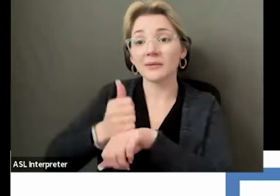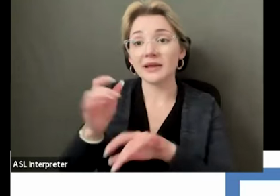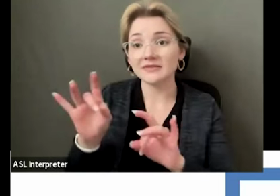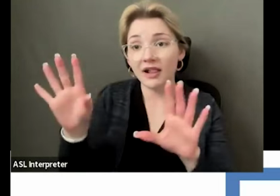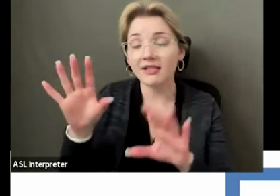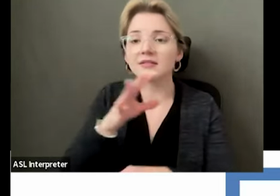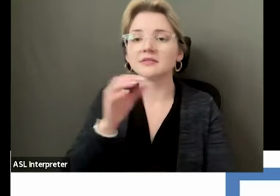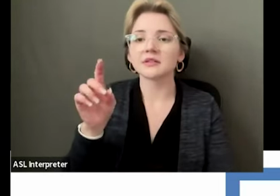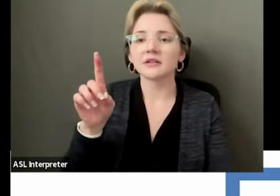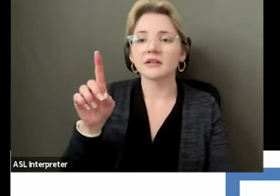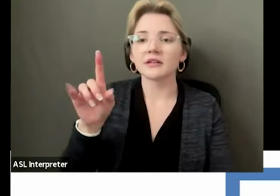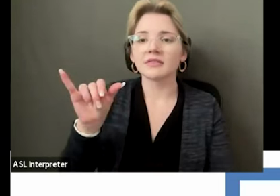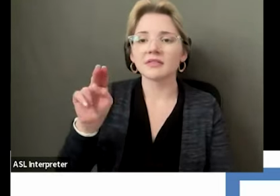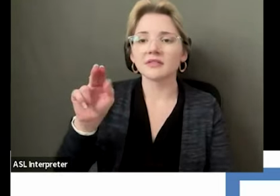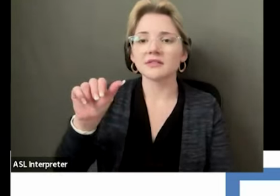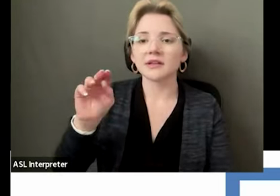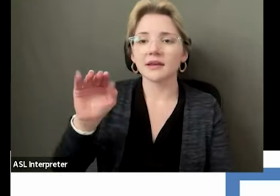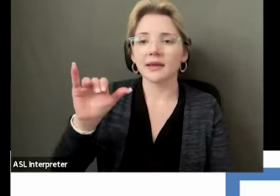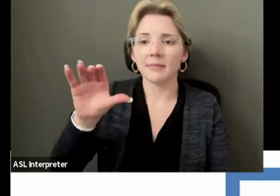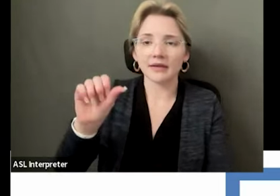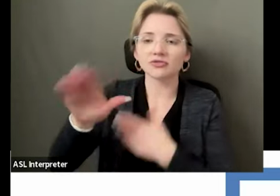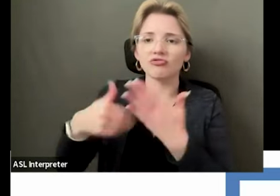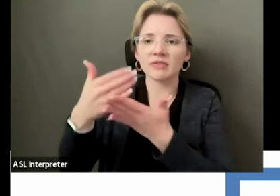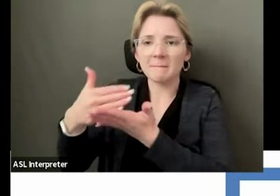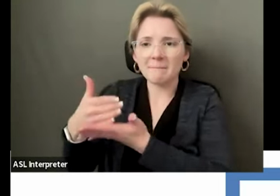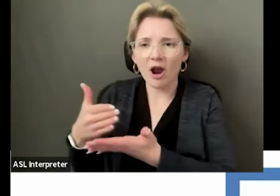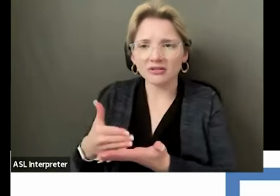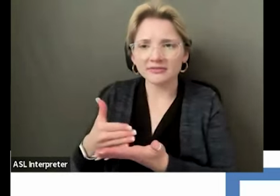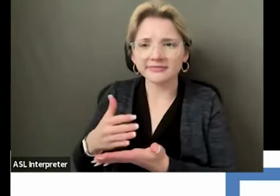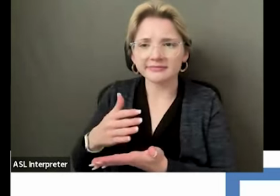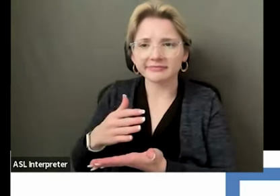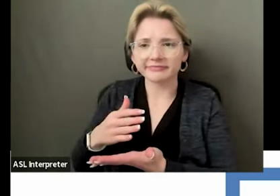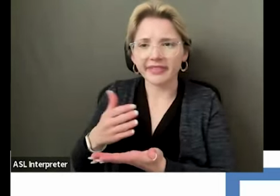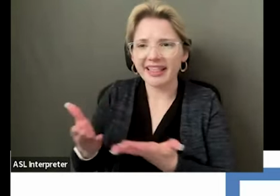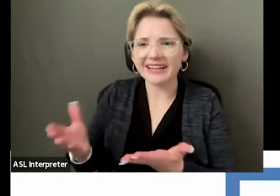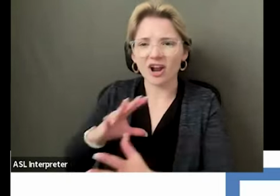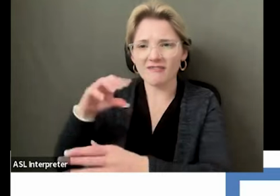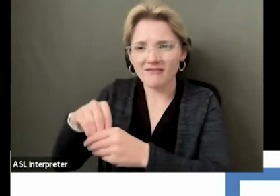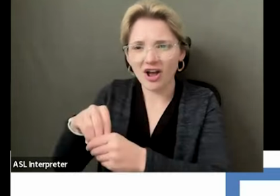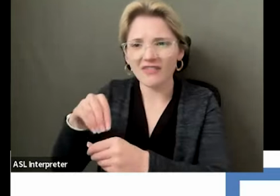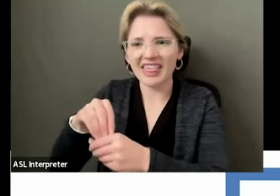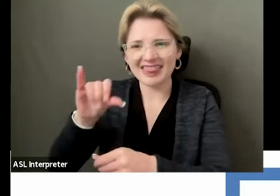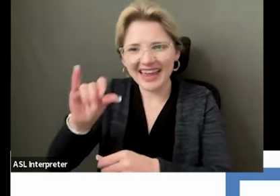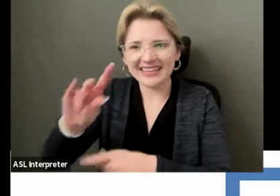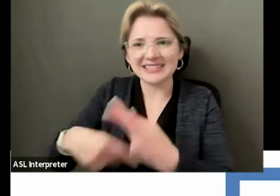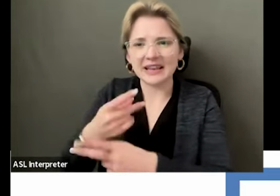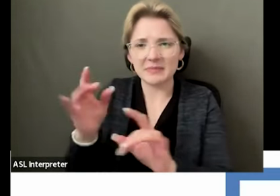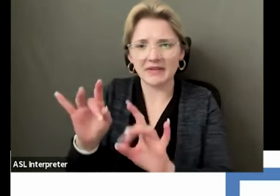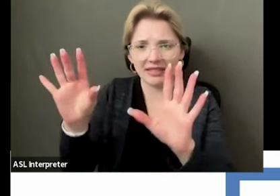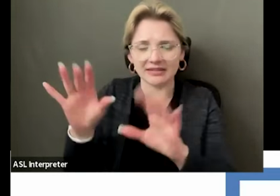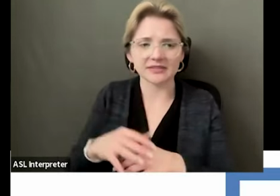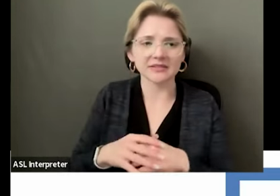of sexual assault, domestic violence, human trafficking, also dating violence and stalking. So those are the types of violence that fall under